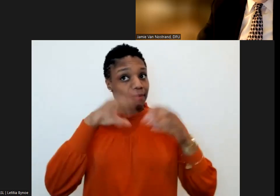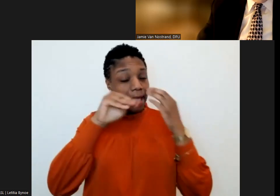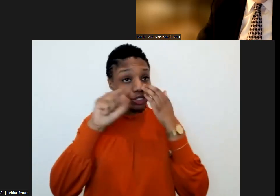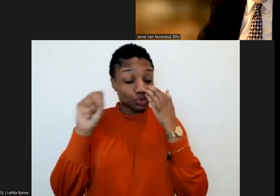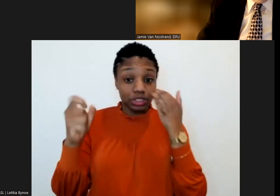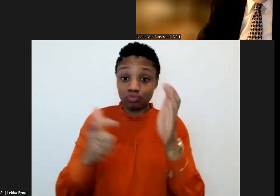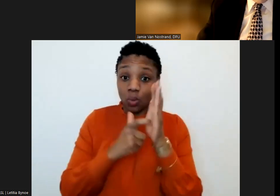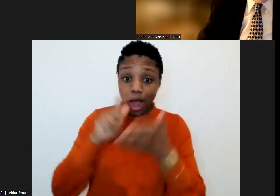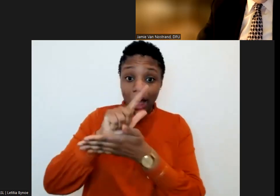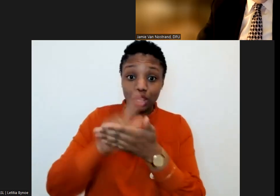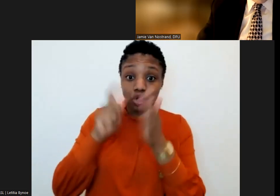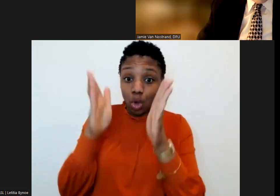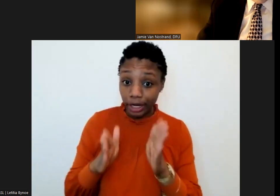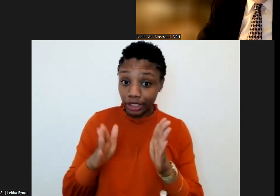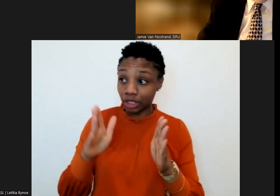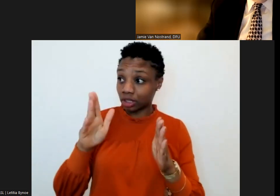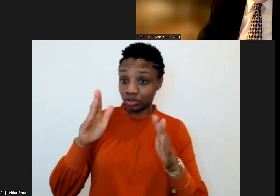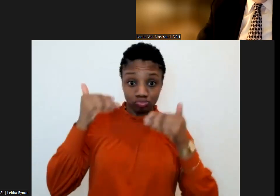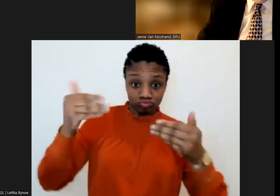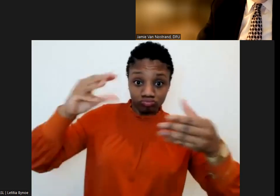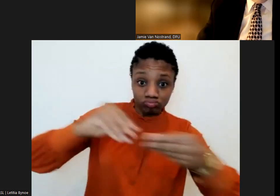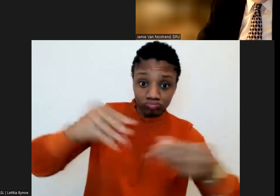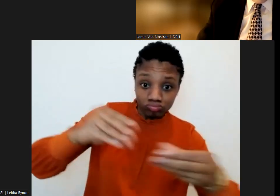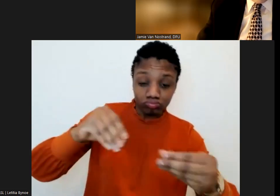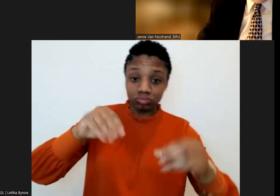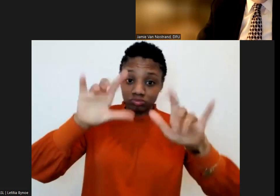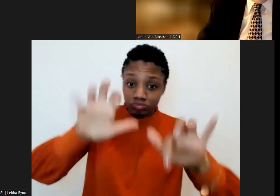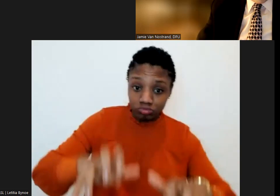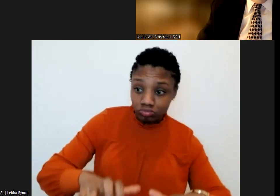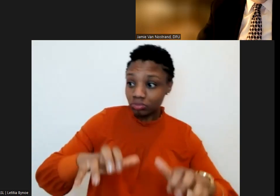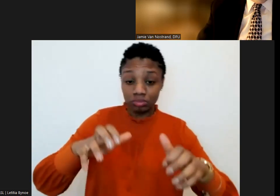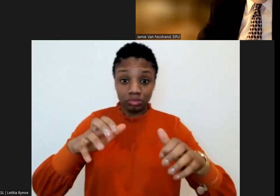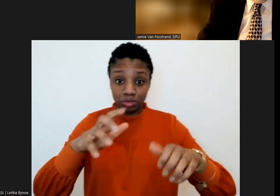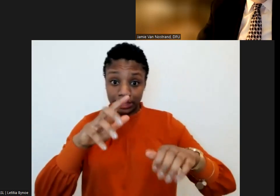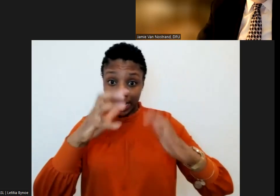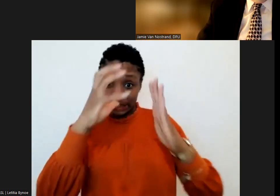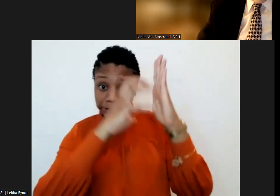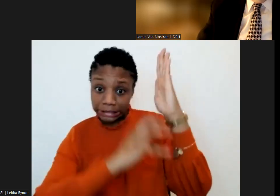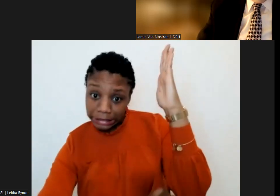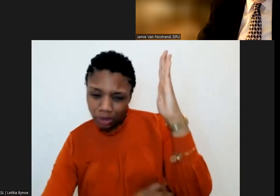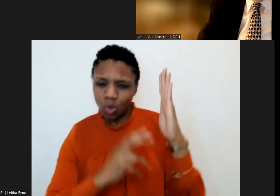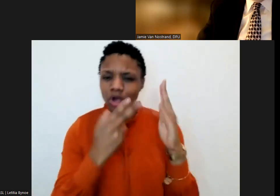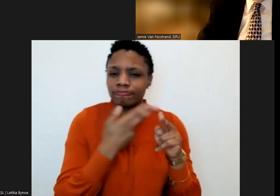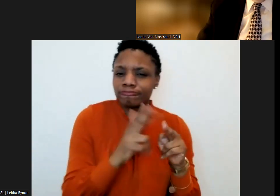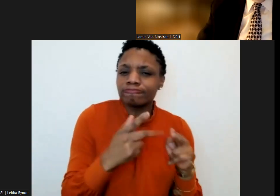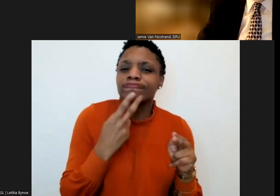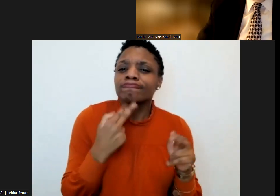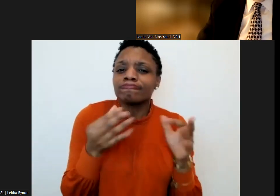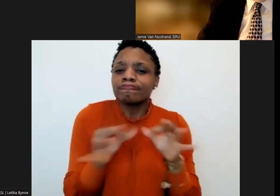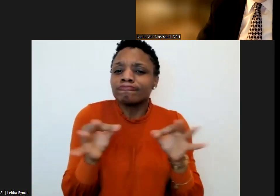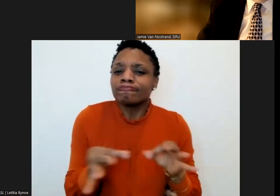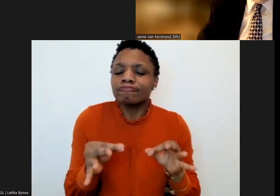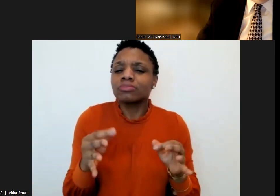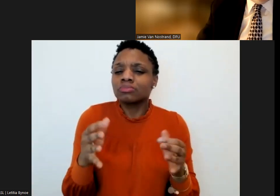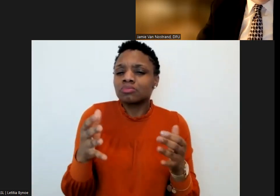How simple or how long or how complicated or how short can those public comments be? Commissioner Rubin, I'll take